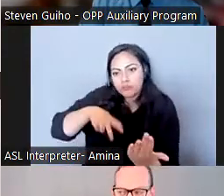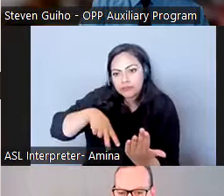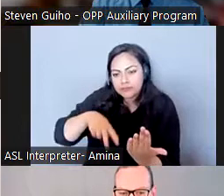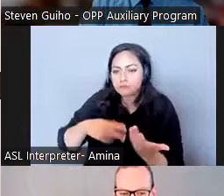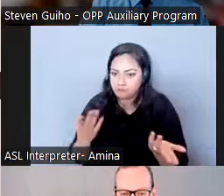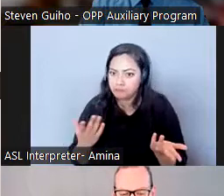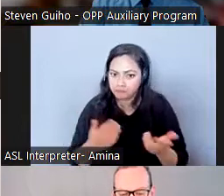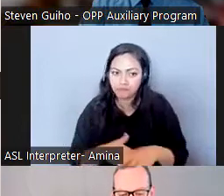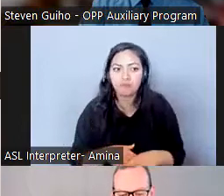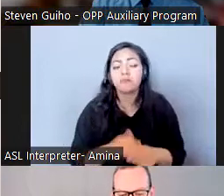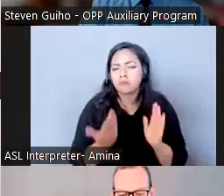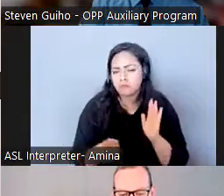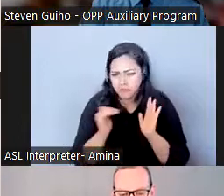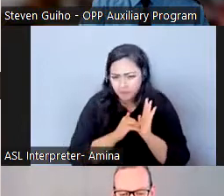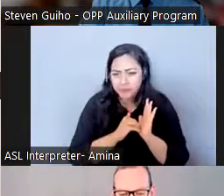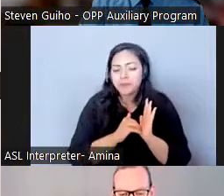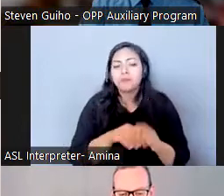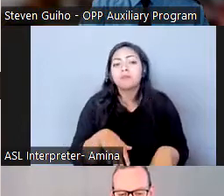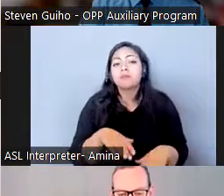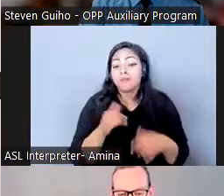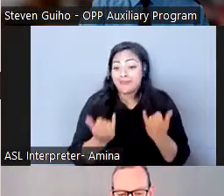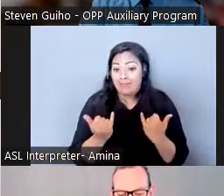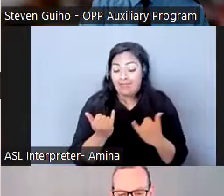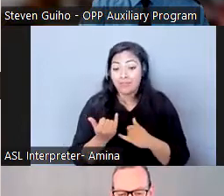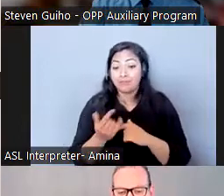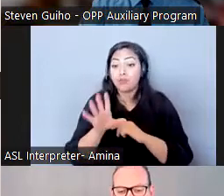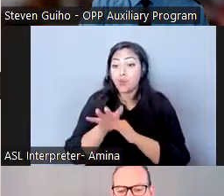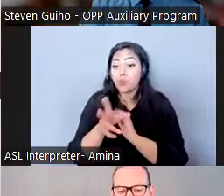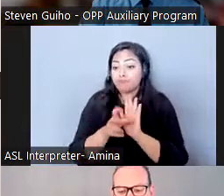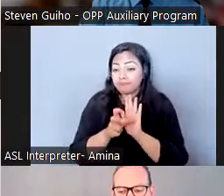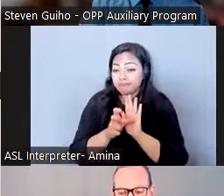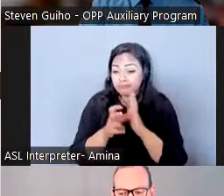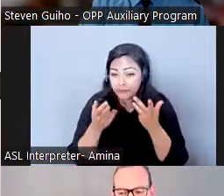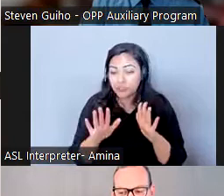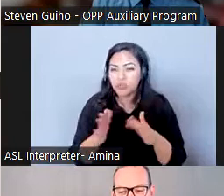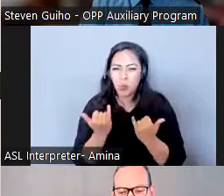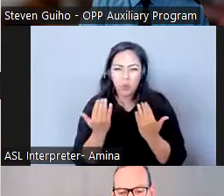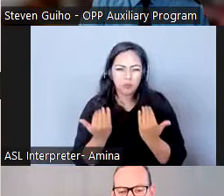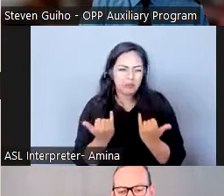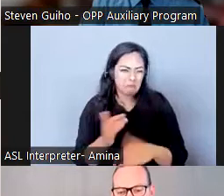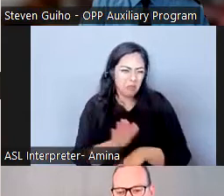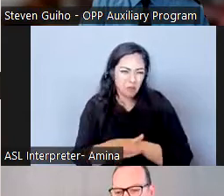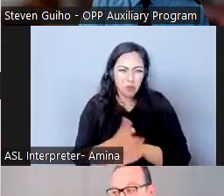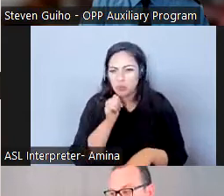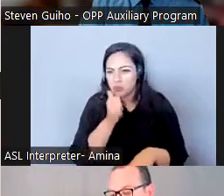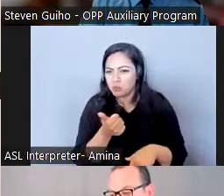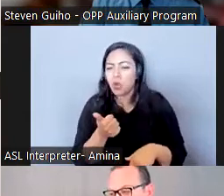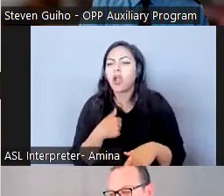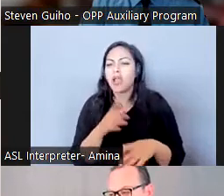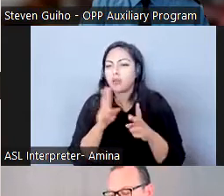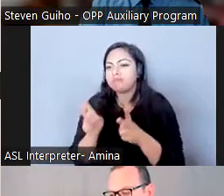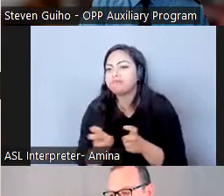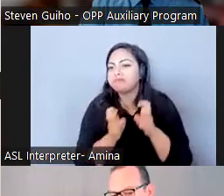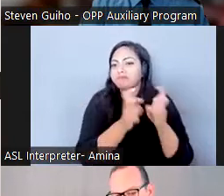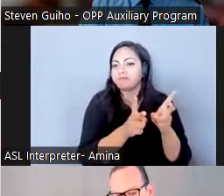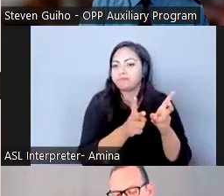will post the webinar from today, hopefully maybe this afternoon. Time allows to download that